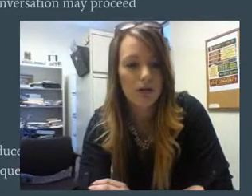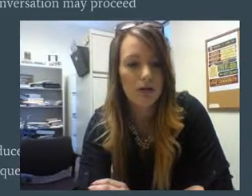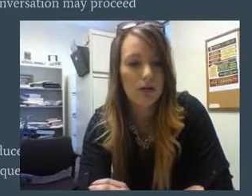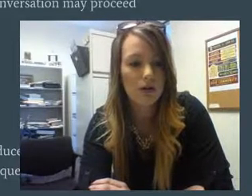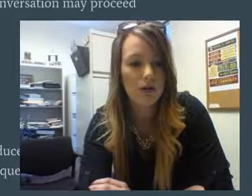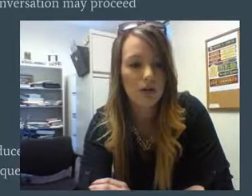Thank